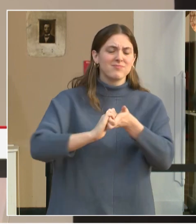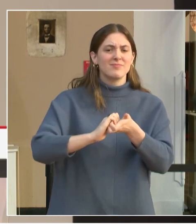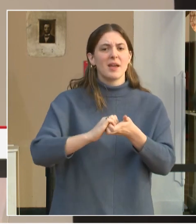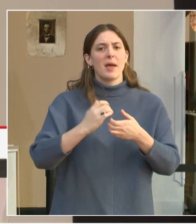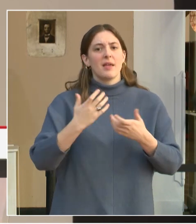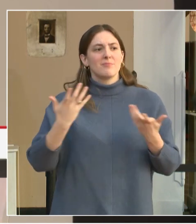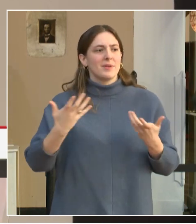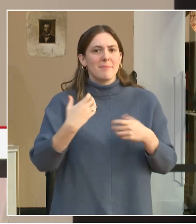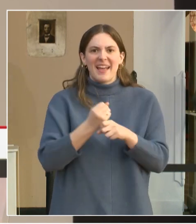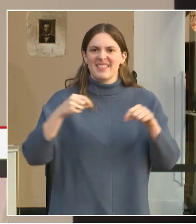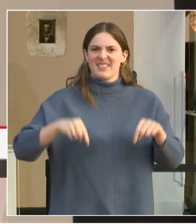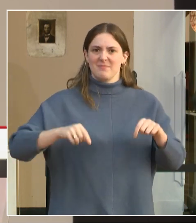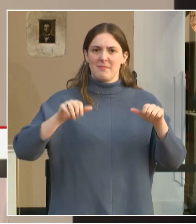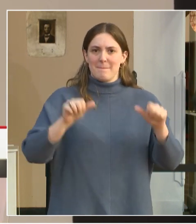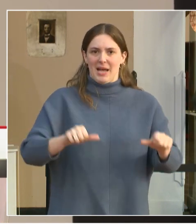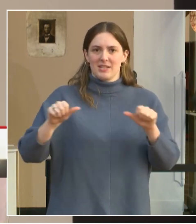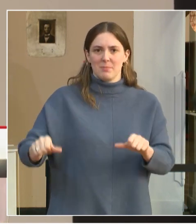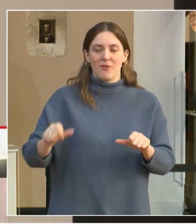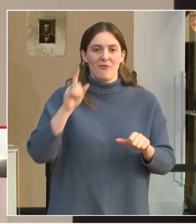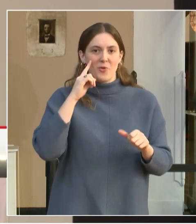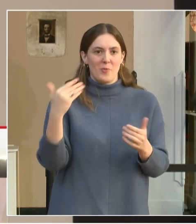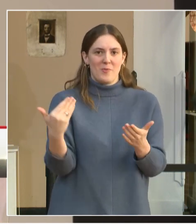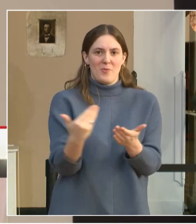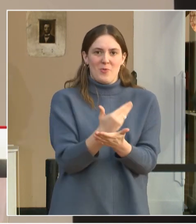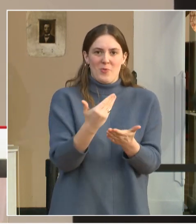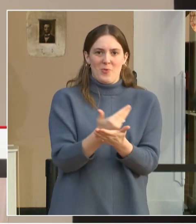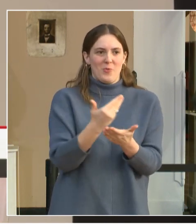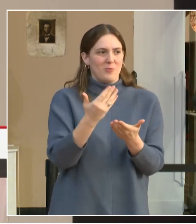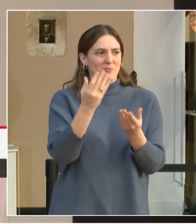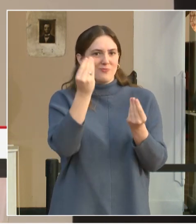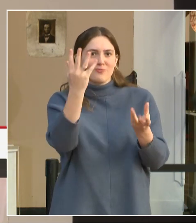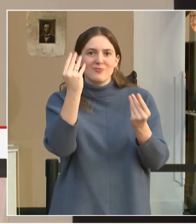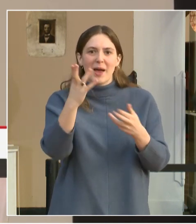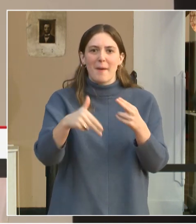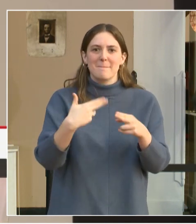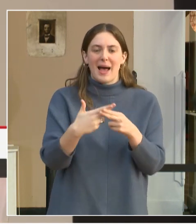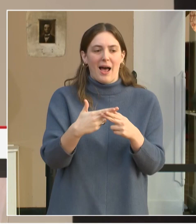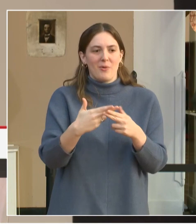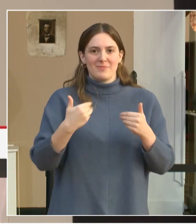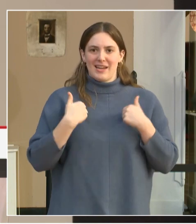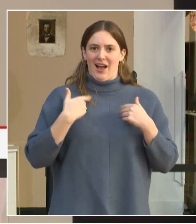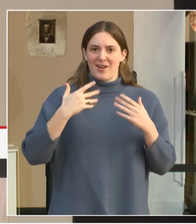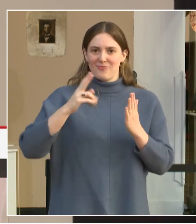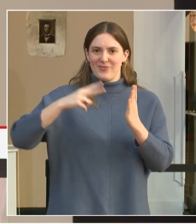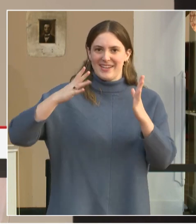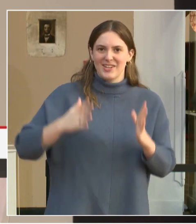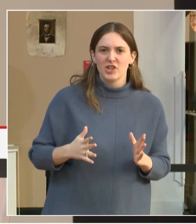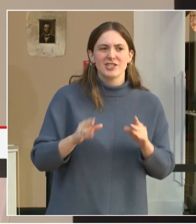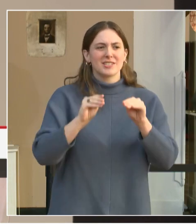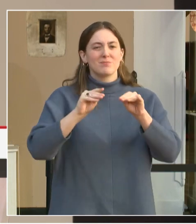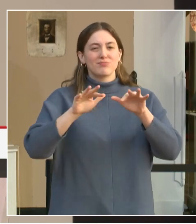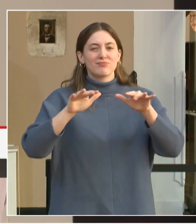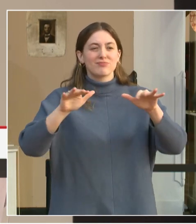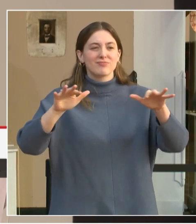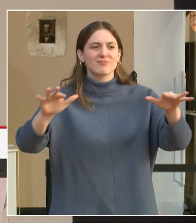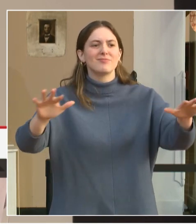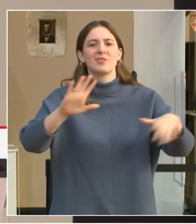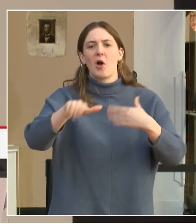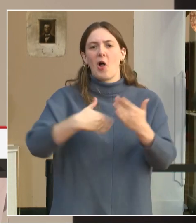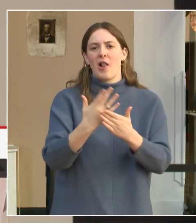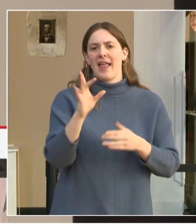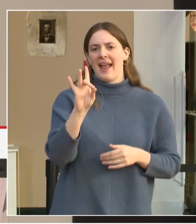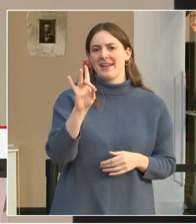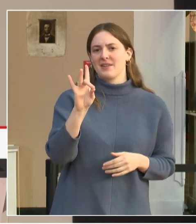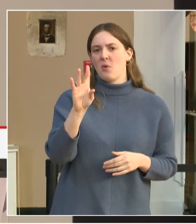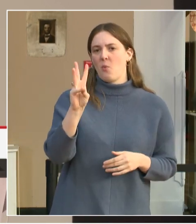spread the good news of young readers all across the district in all 8 wards.